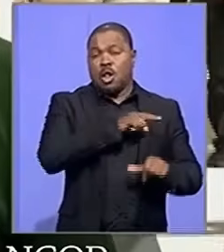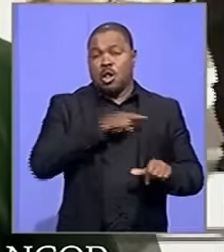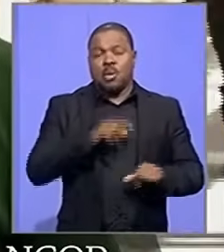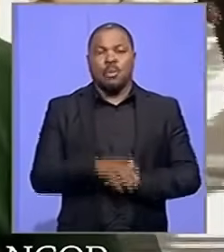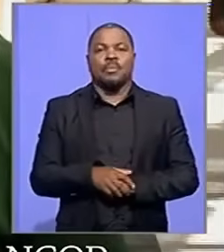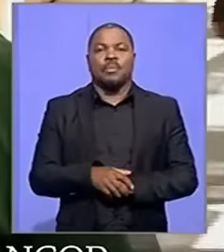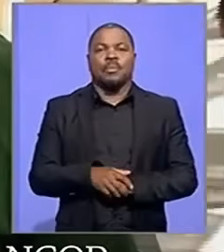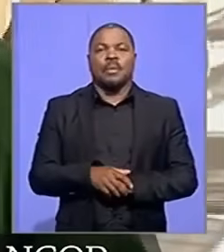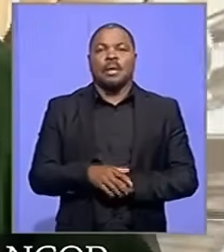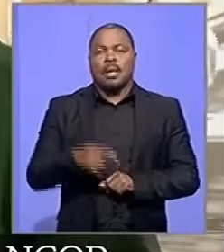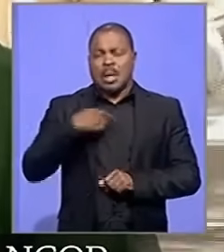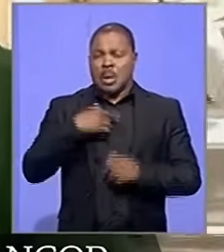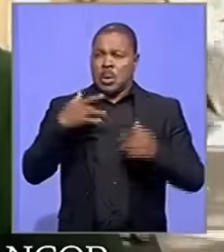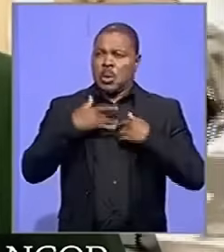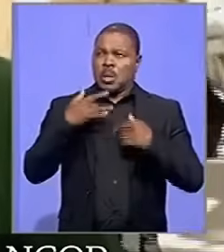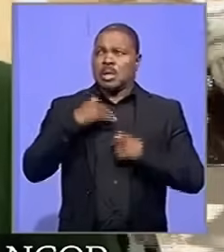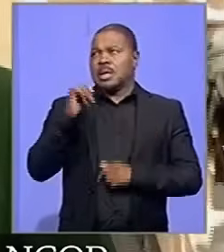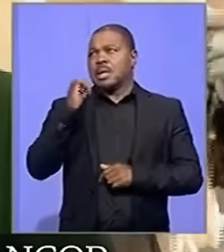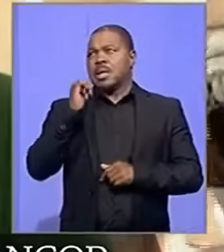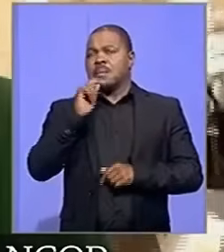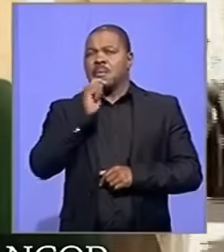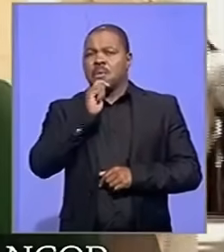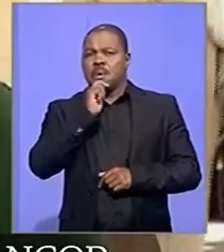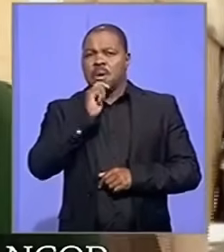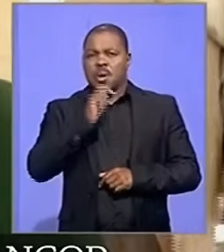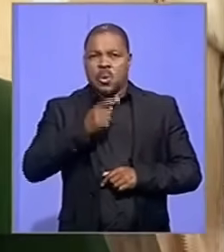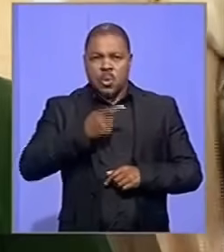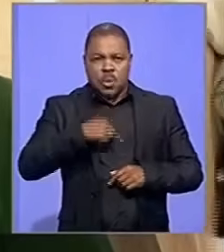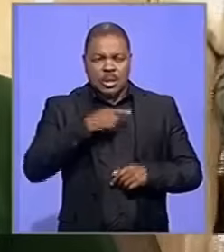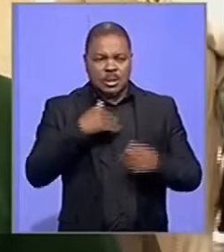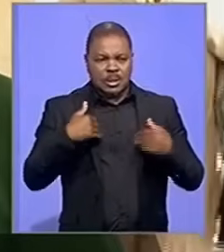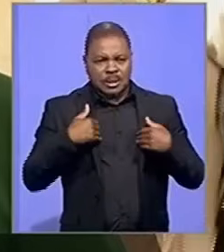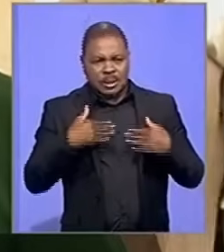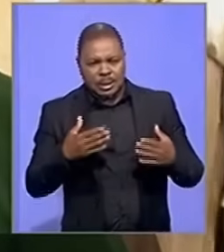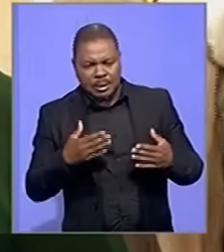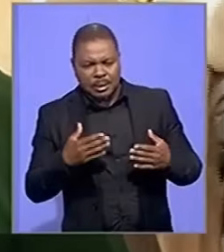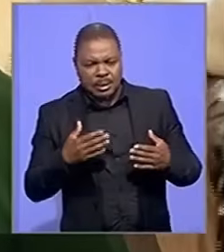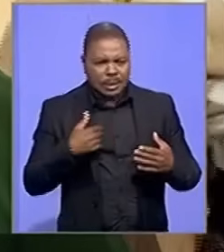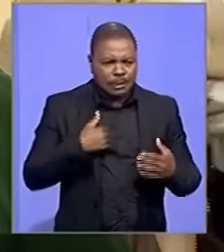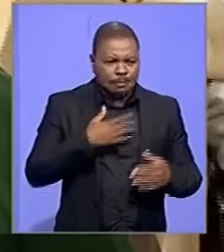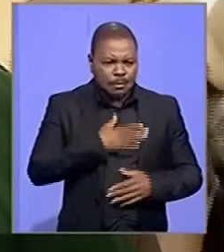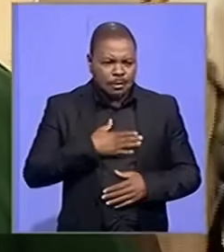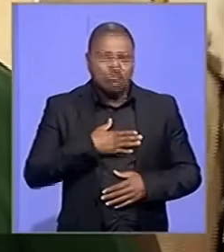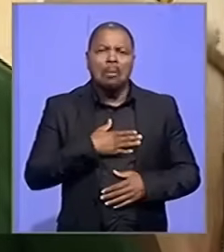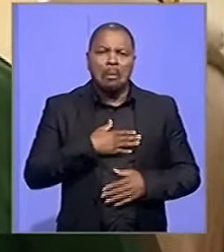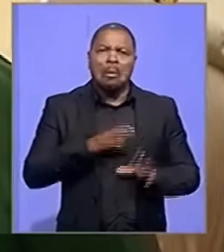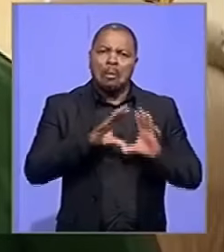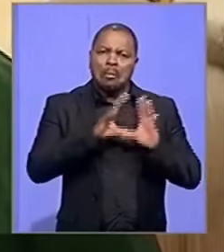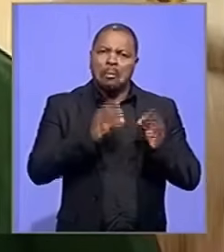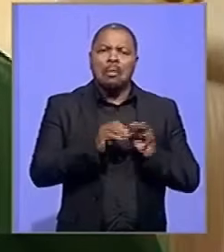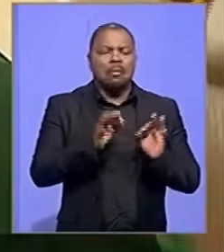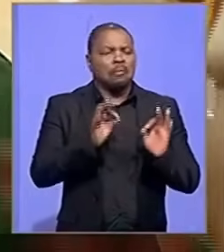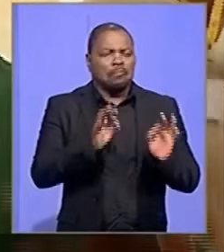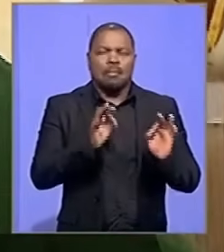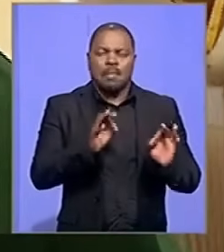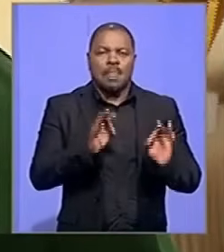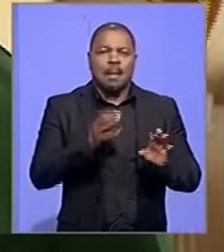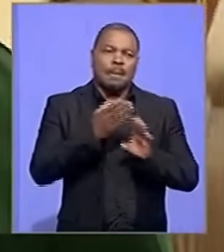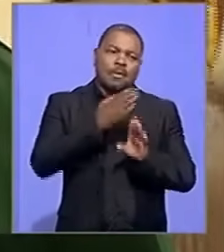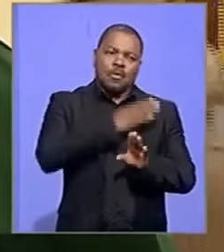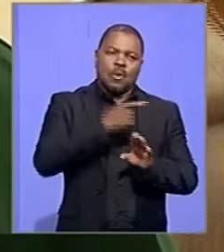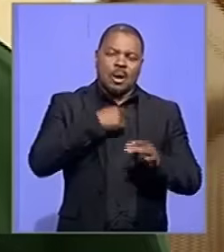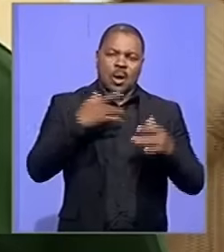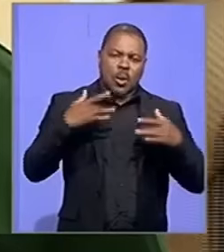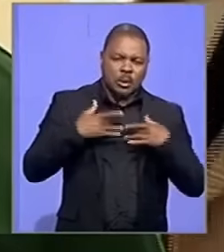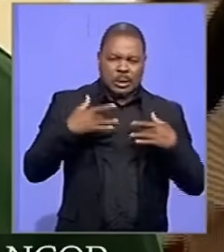yesterday morning. It was only yesterday morning before we started that I felt, no, actually everything will be fine. Before that, I was